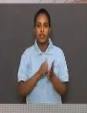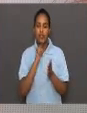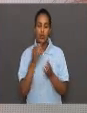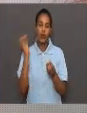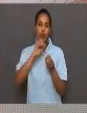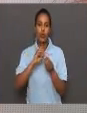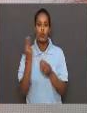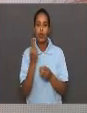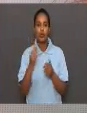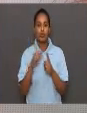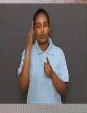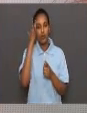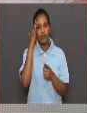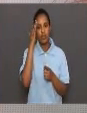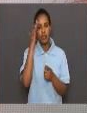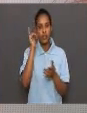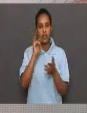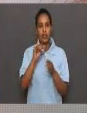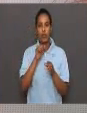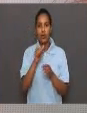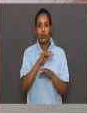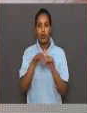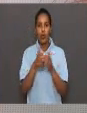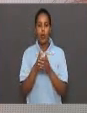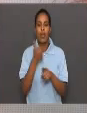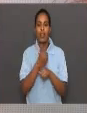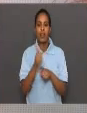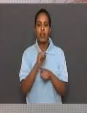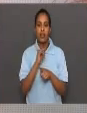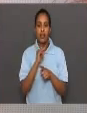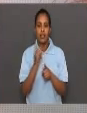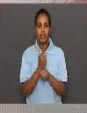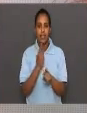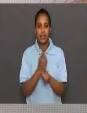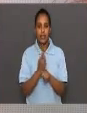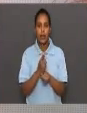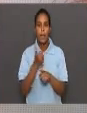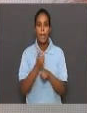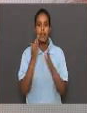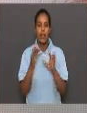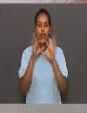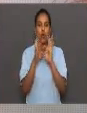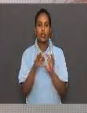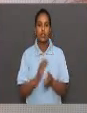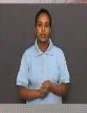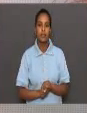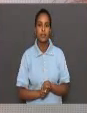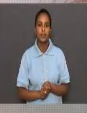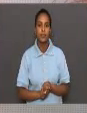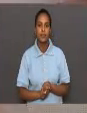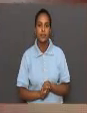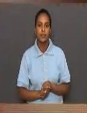It is also important to note that not all metals exhibit metallic bonding.